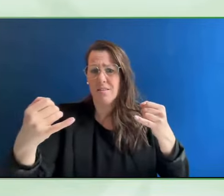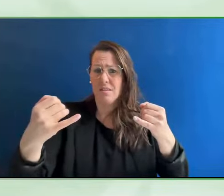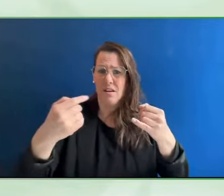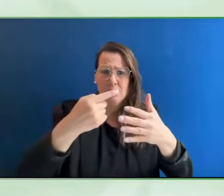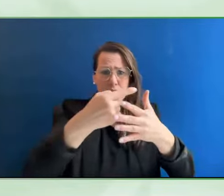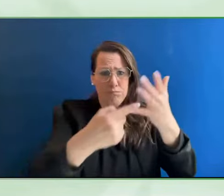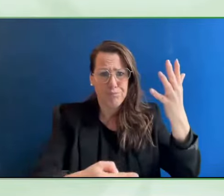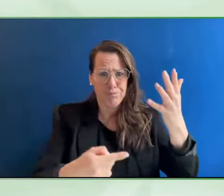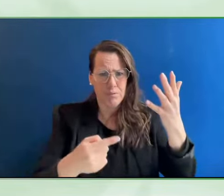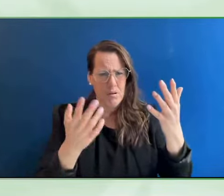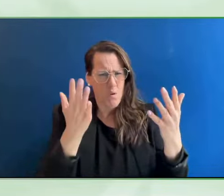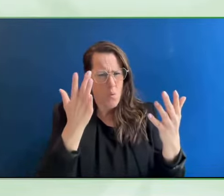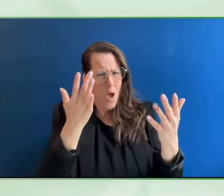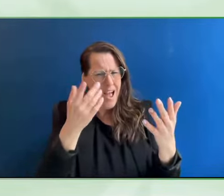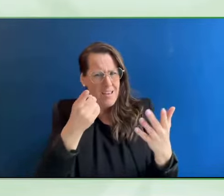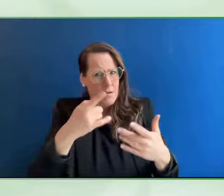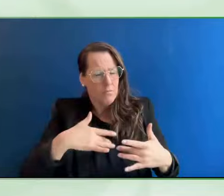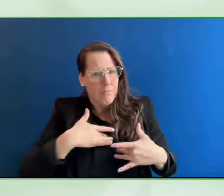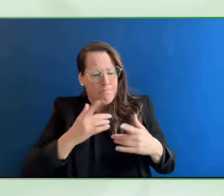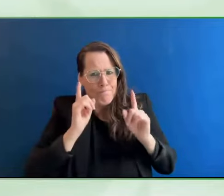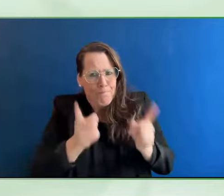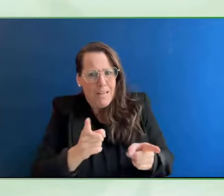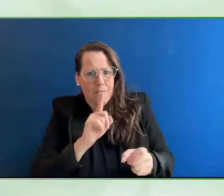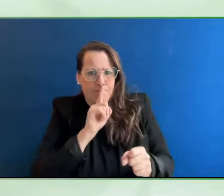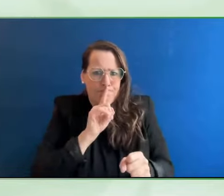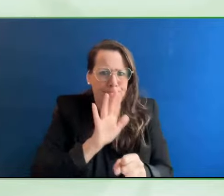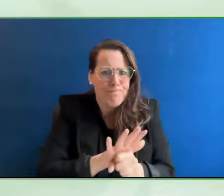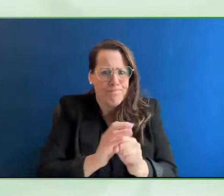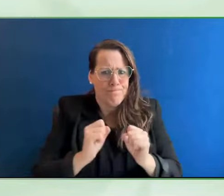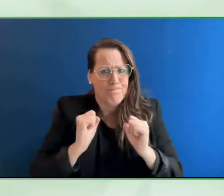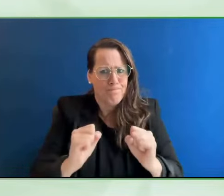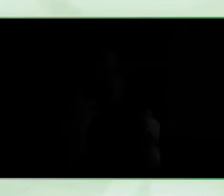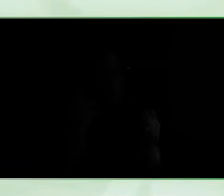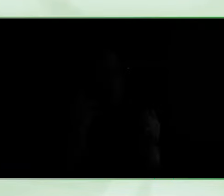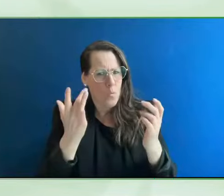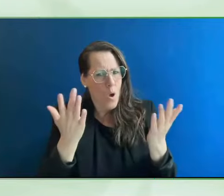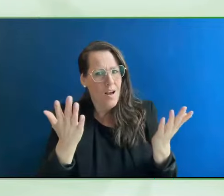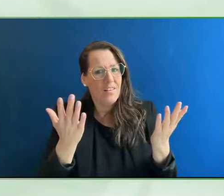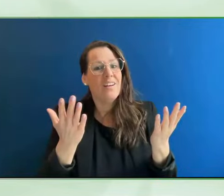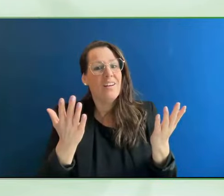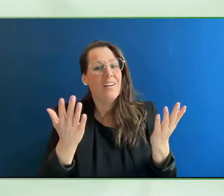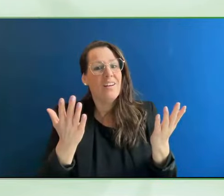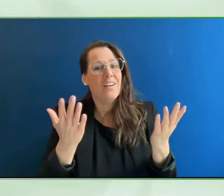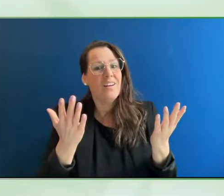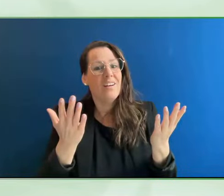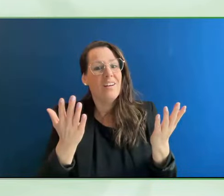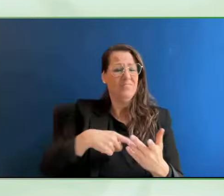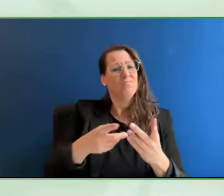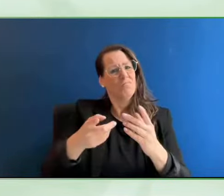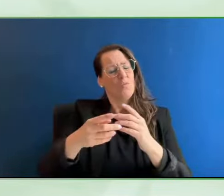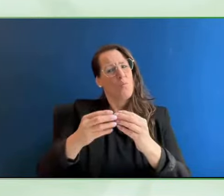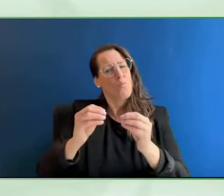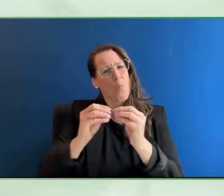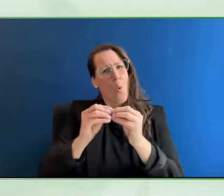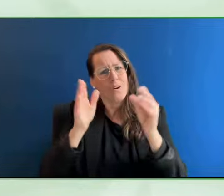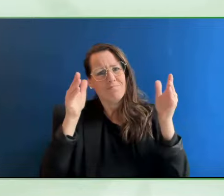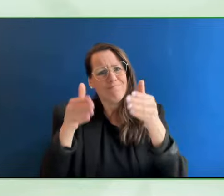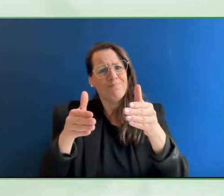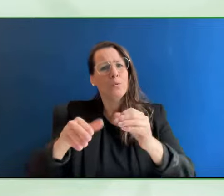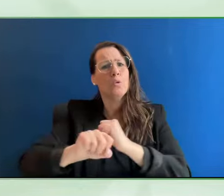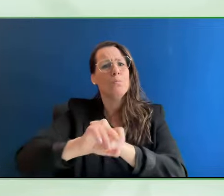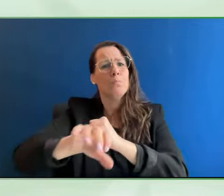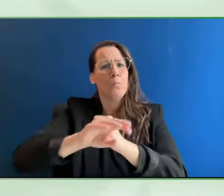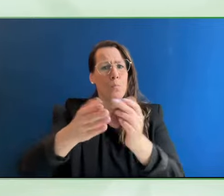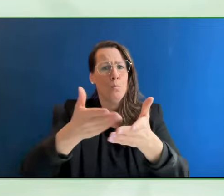awareness for all of us, for the whole public, because you said it before, OF für alle, ORF for all, and therefore we have